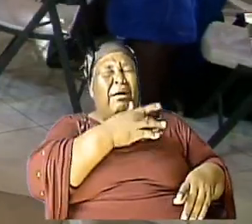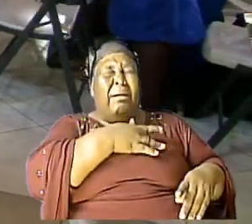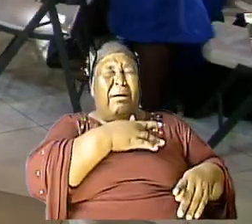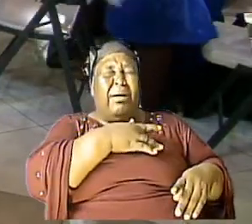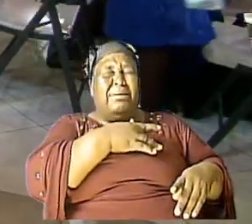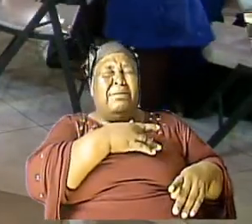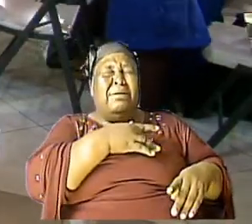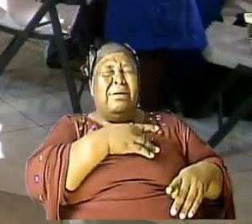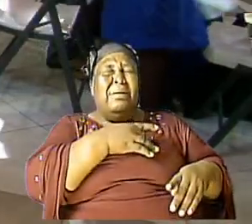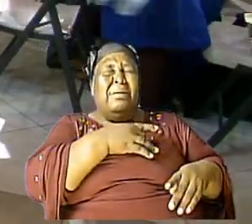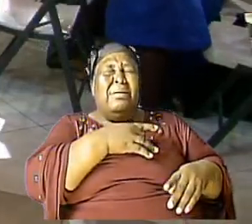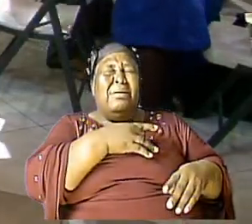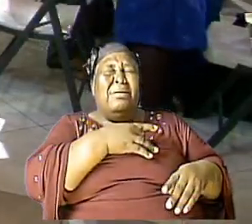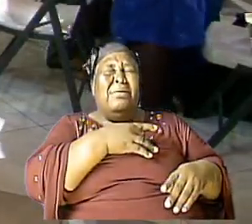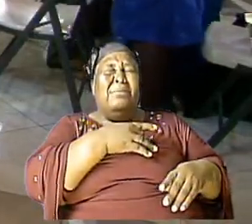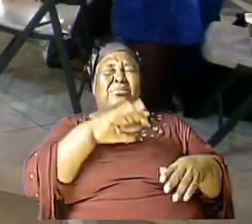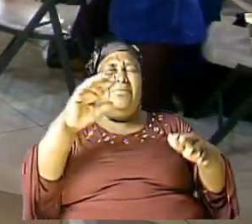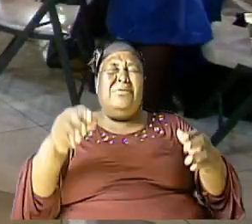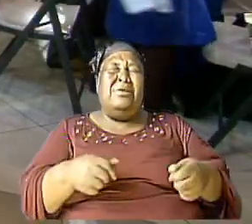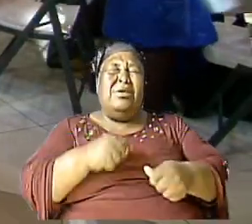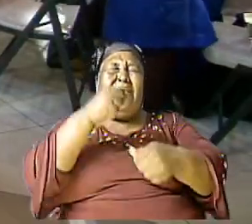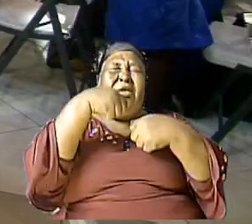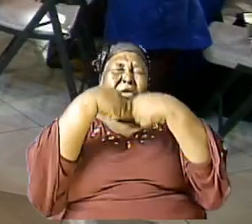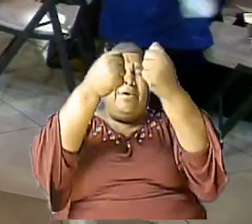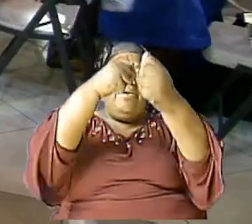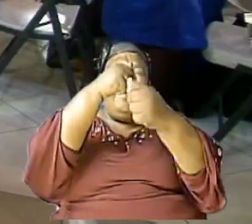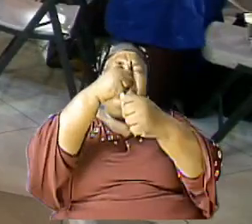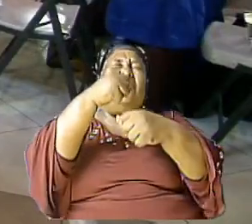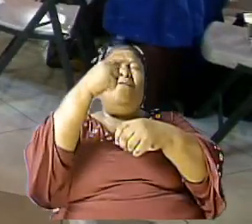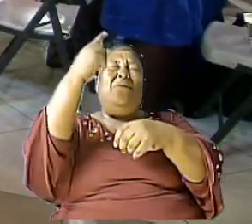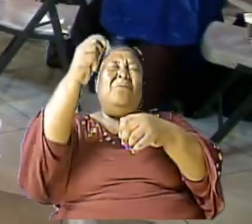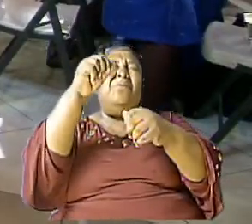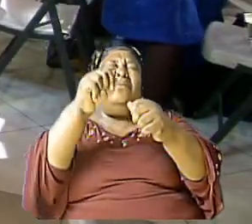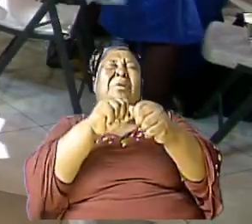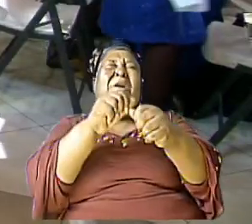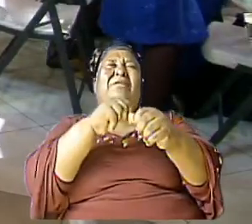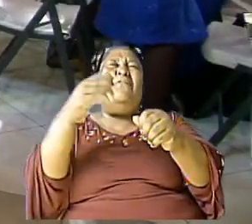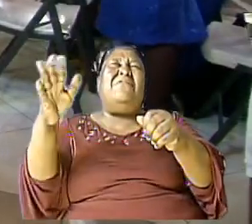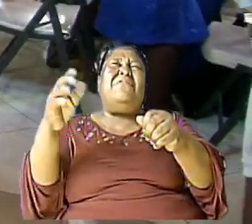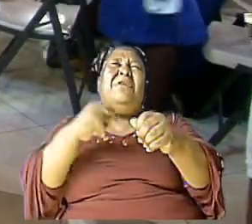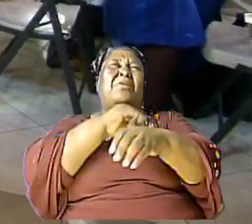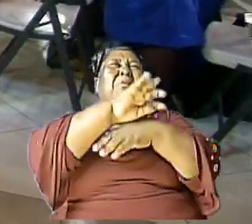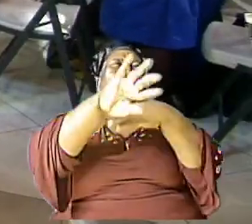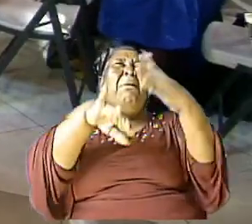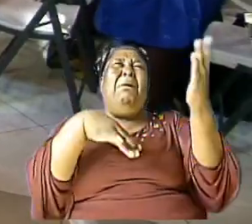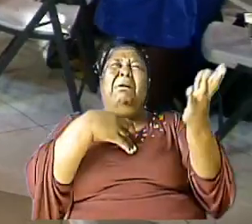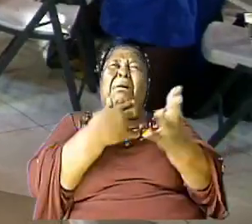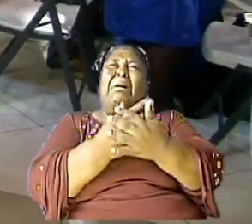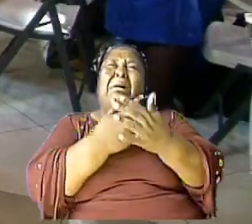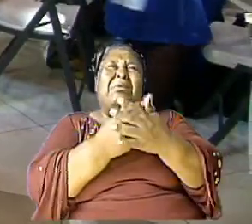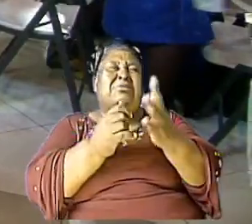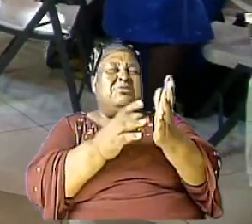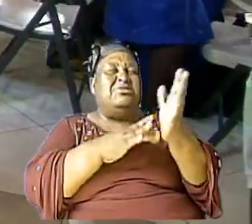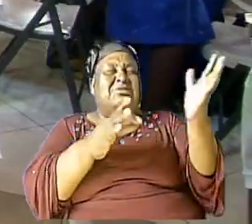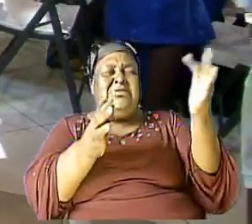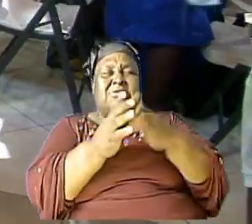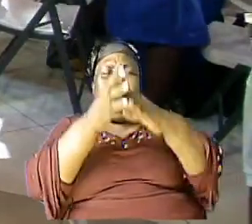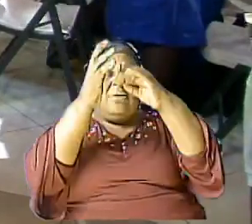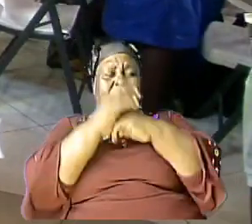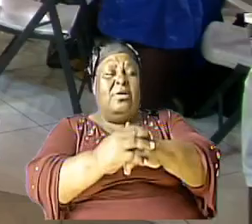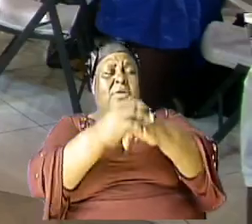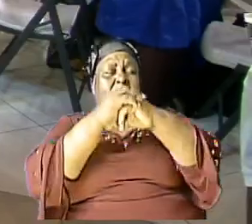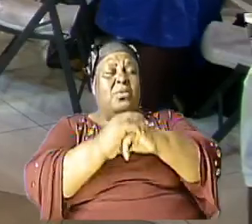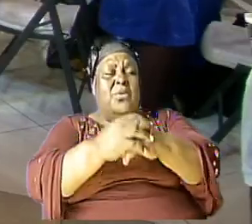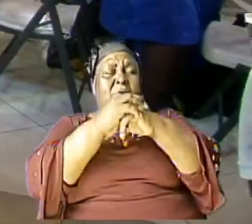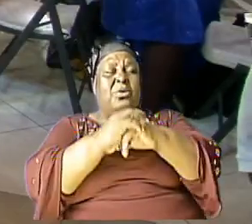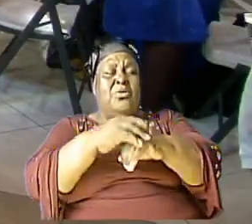is happening to the people, your people, to Zion itself. I pray that you will come and